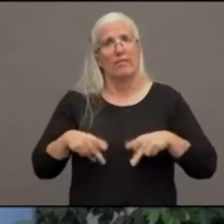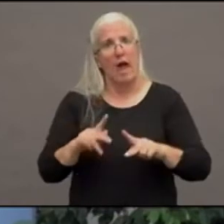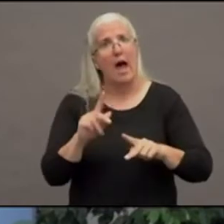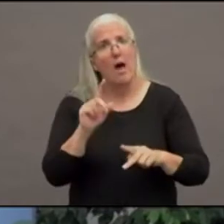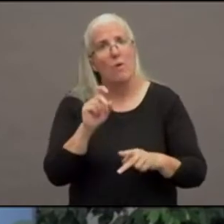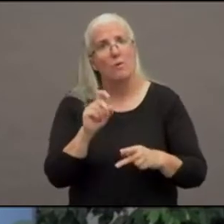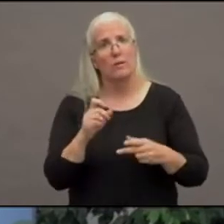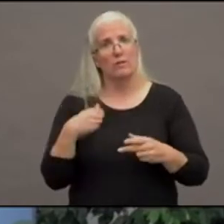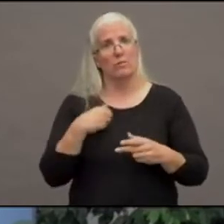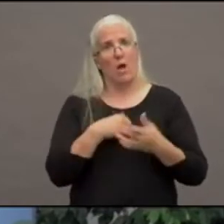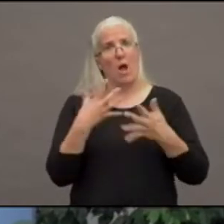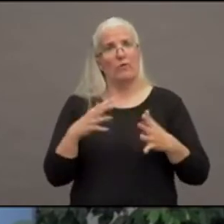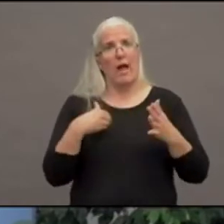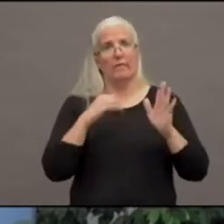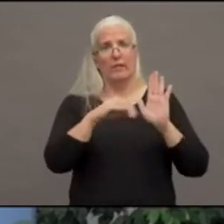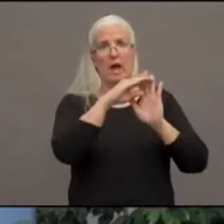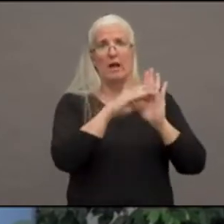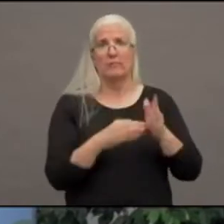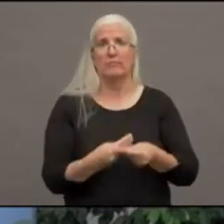we do.